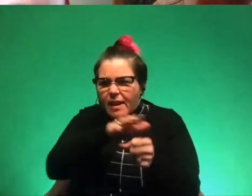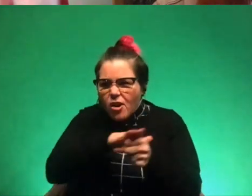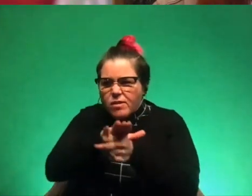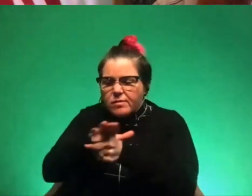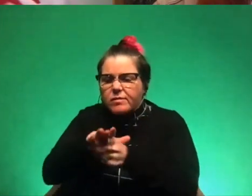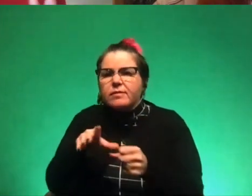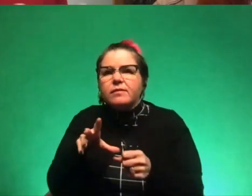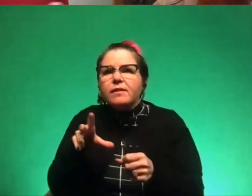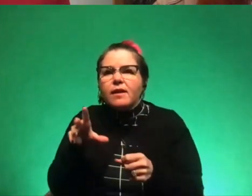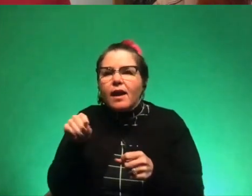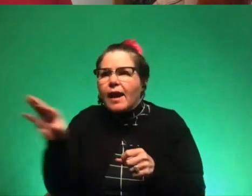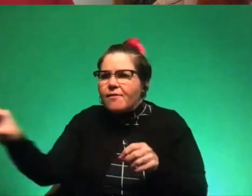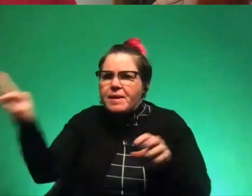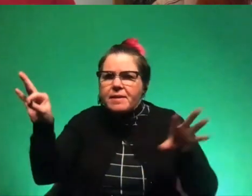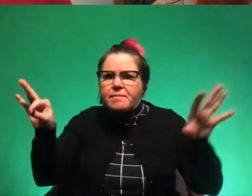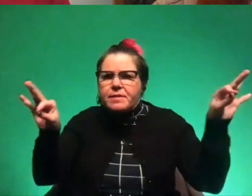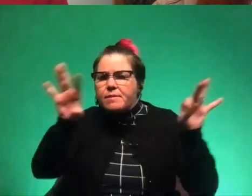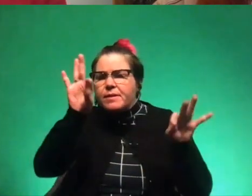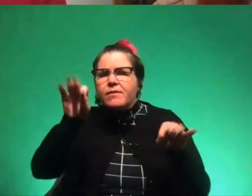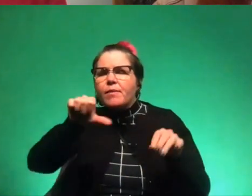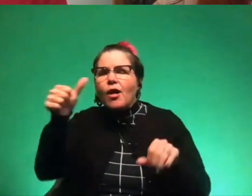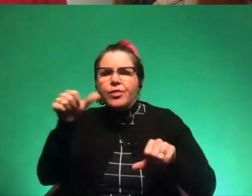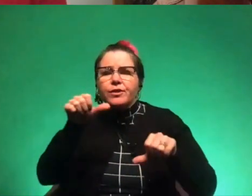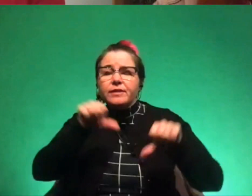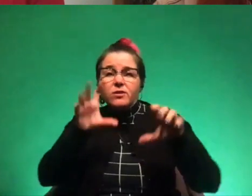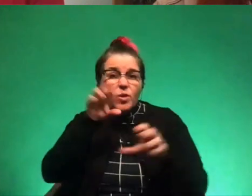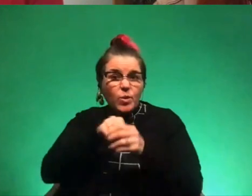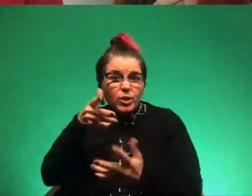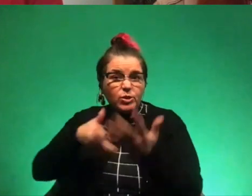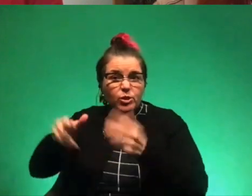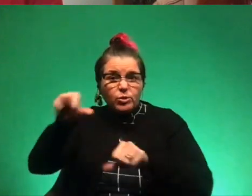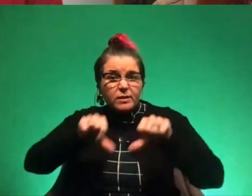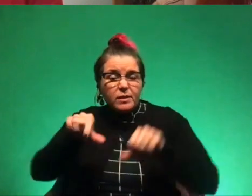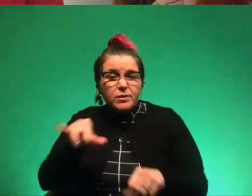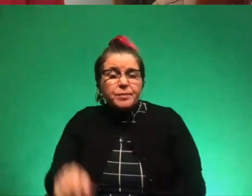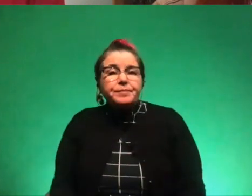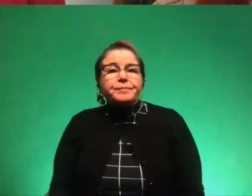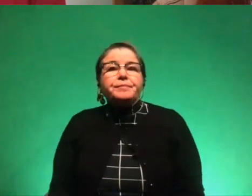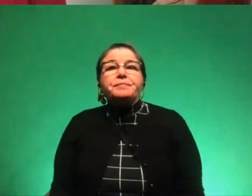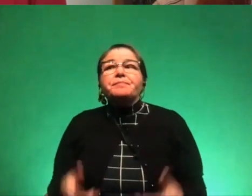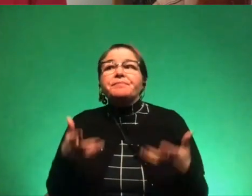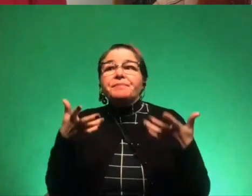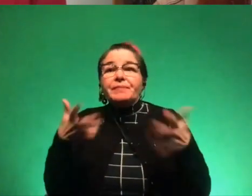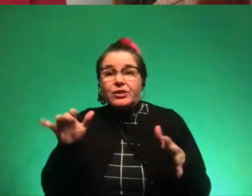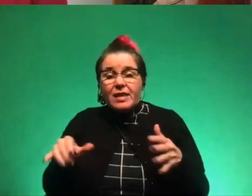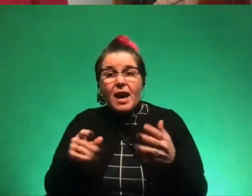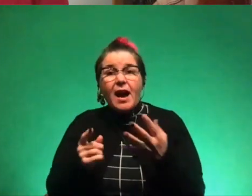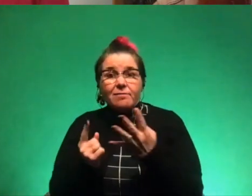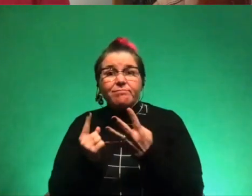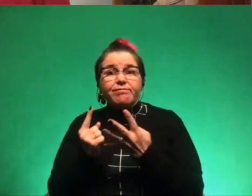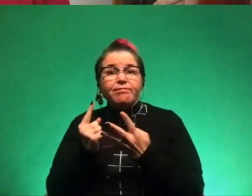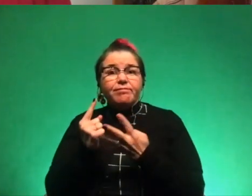kind of draw on any kind of science and even social science that you like. And so after that subject, I just kept doing more and